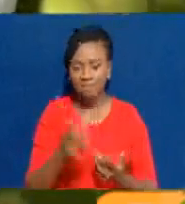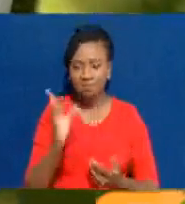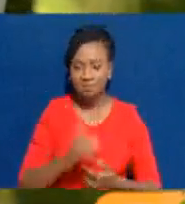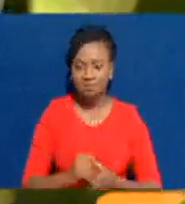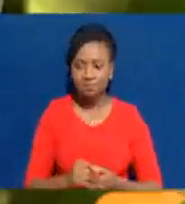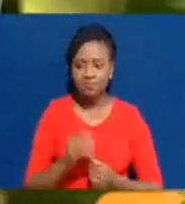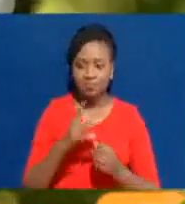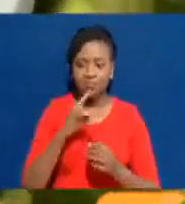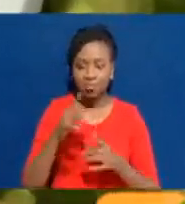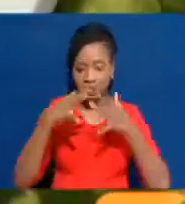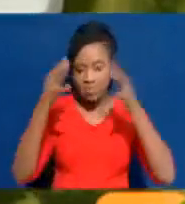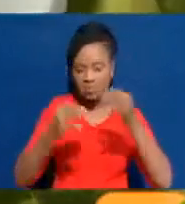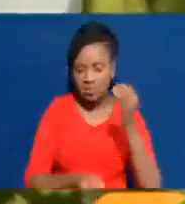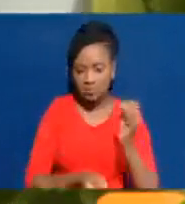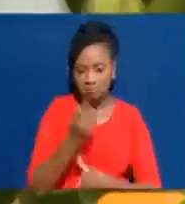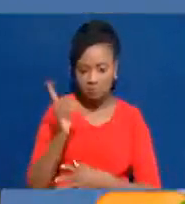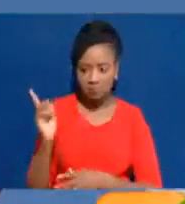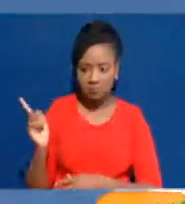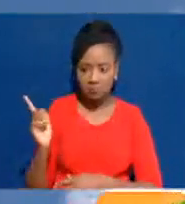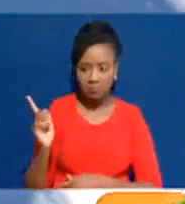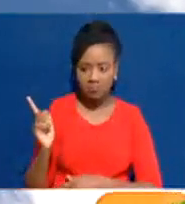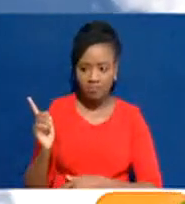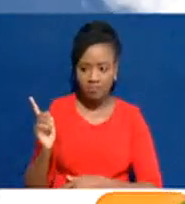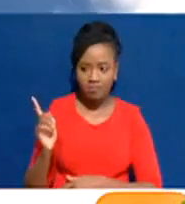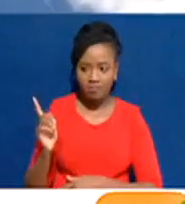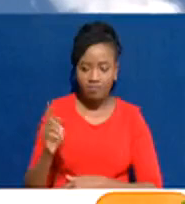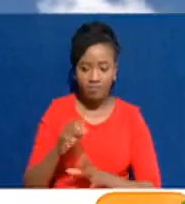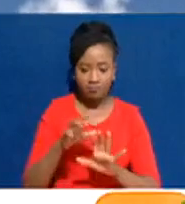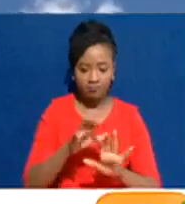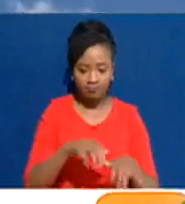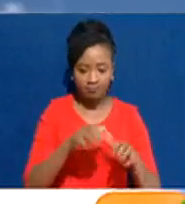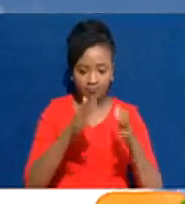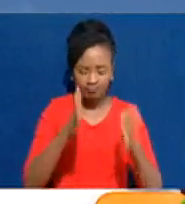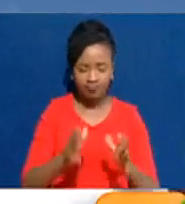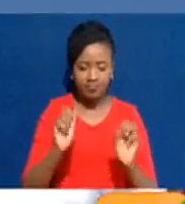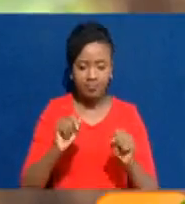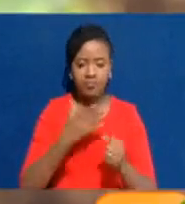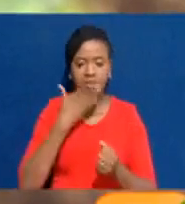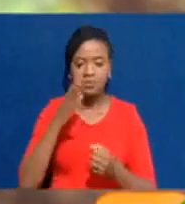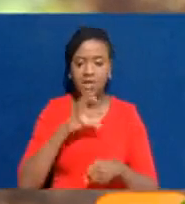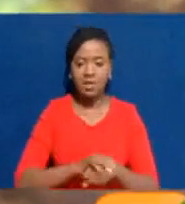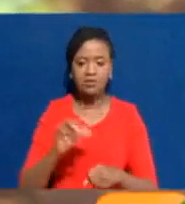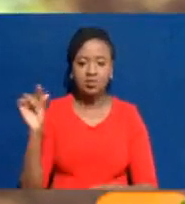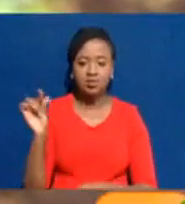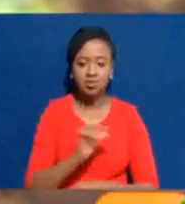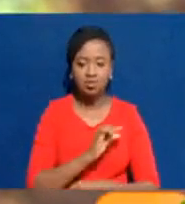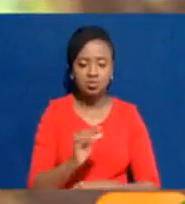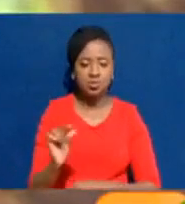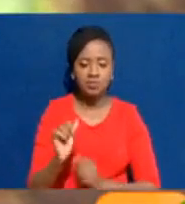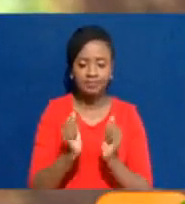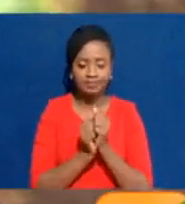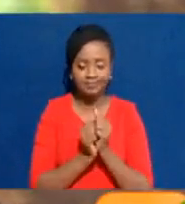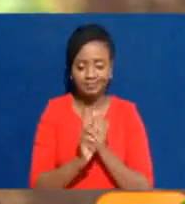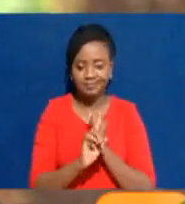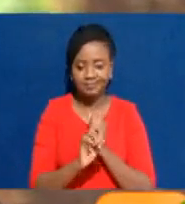they came up with this device called SoilPal. Farmers are able to get their results instant. It takes less than 10 minutes